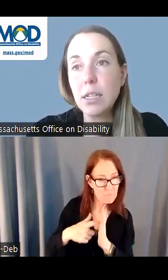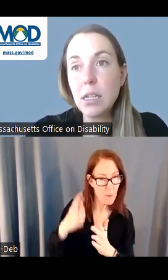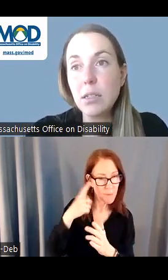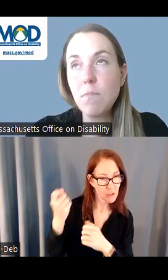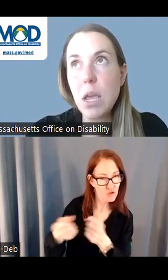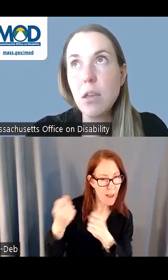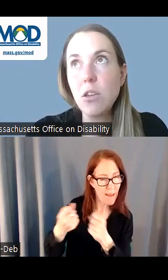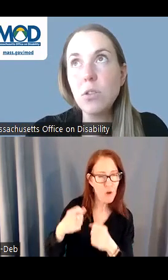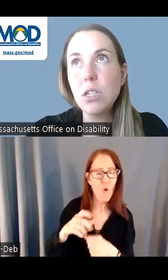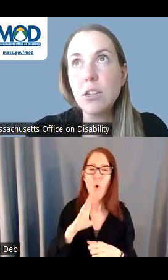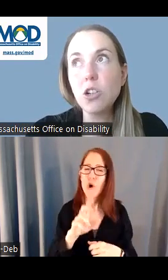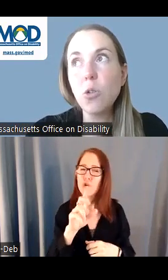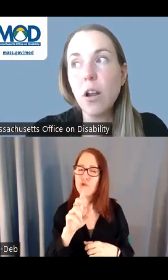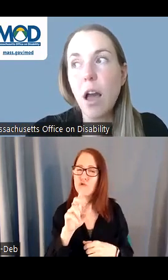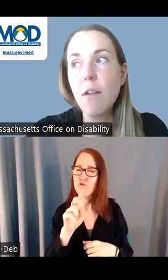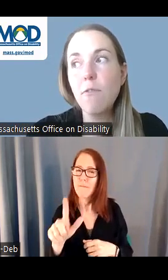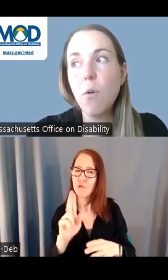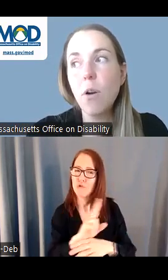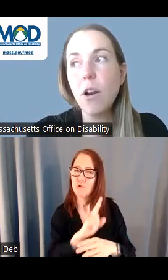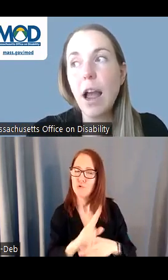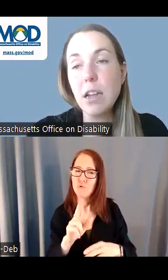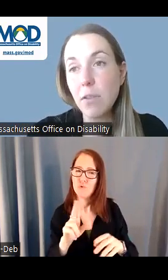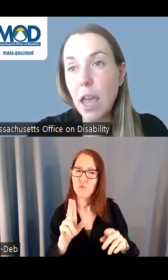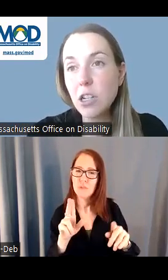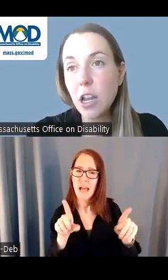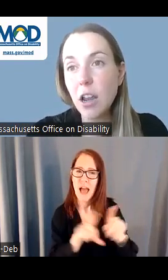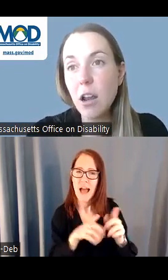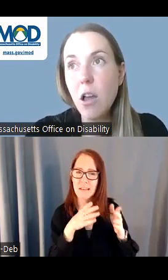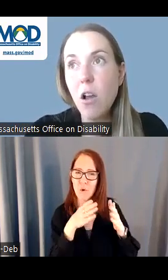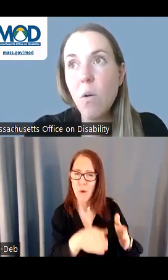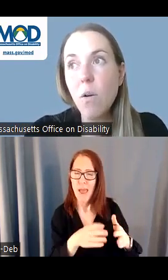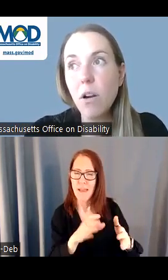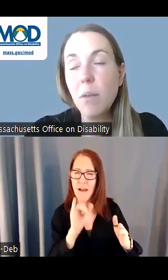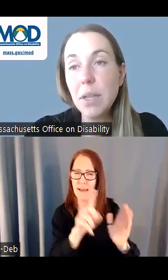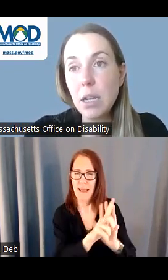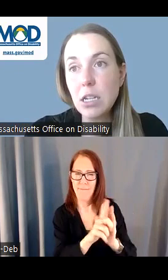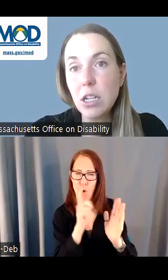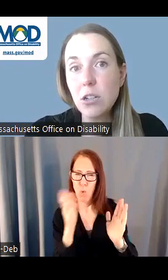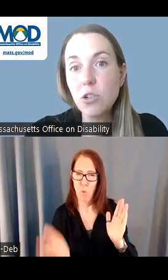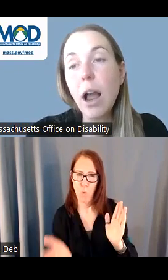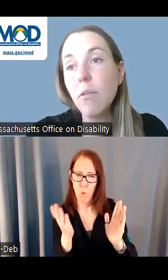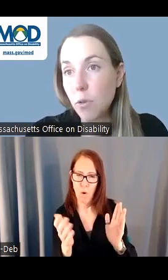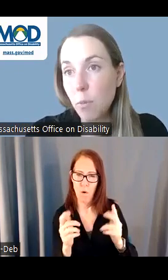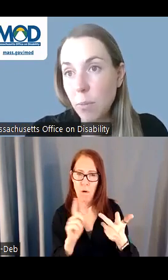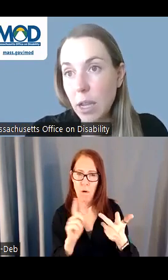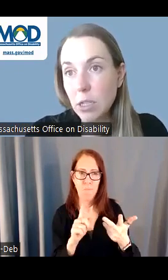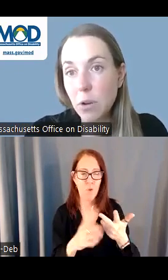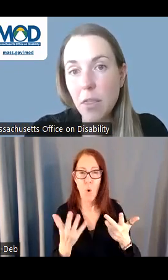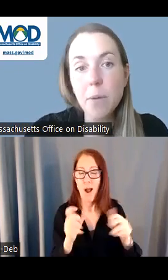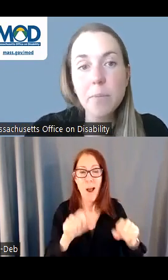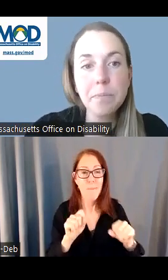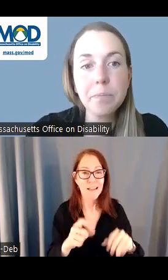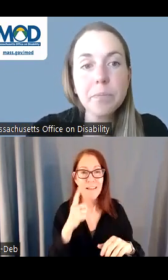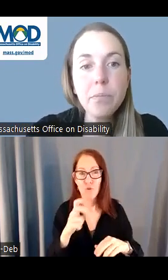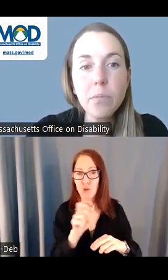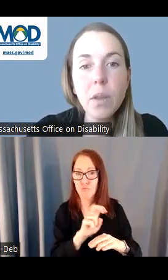driver's license being used as a shortcut for identification or ability to travel from one place to